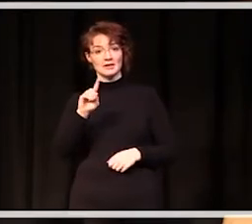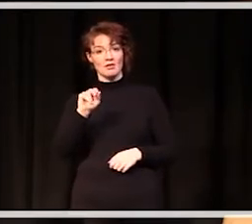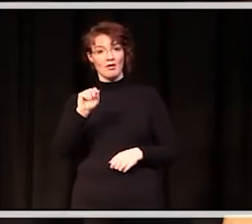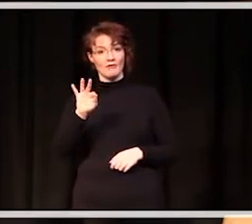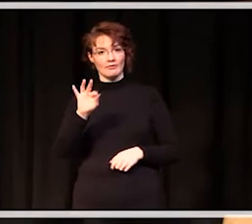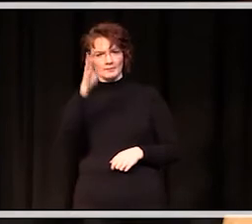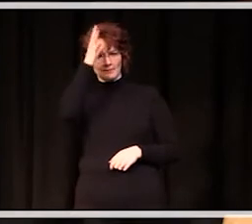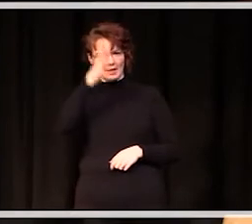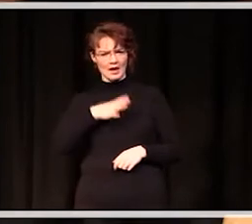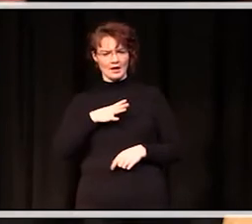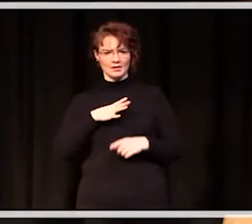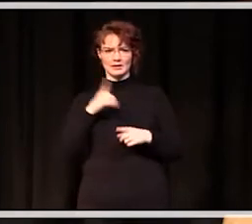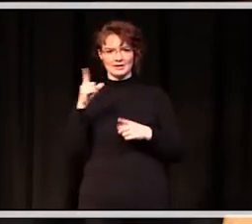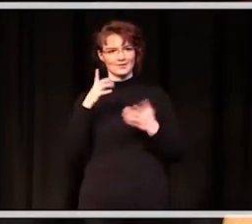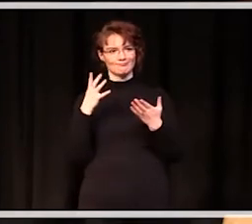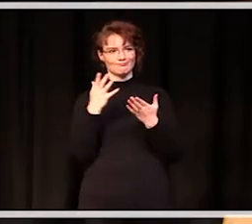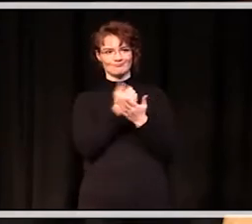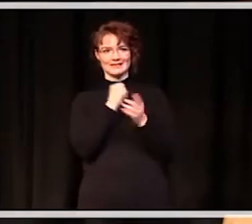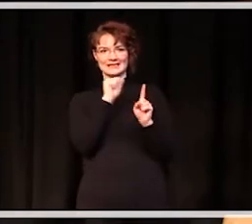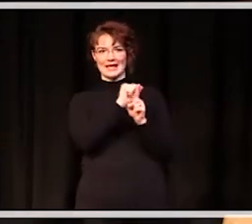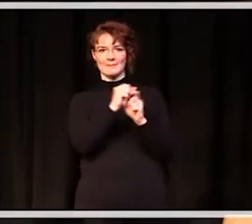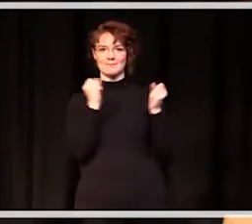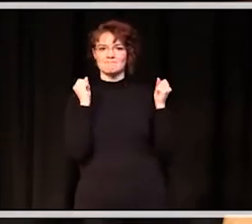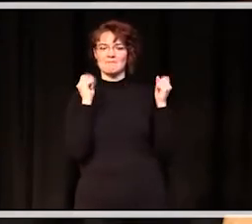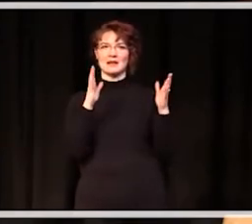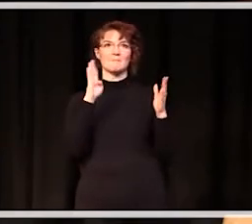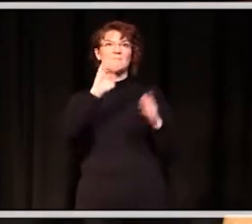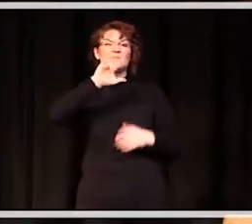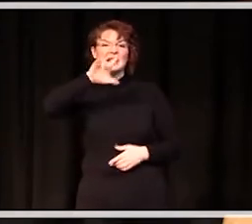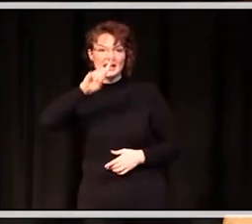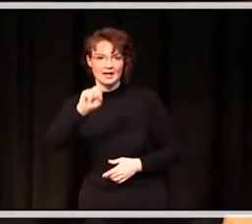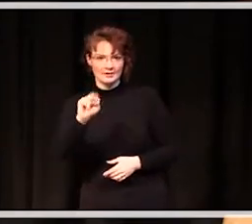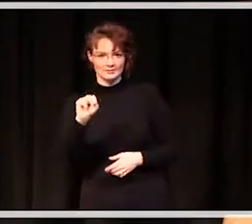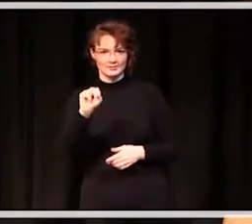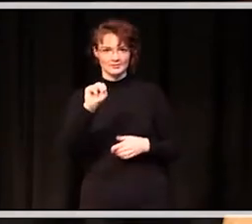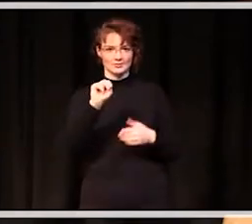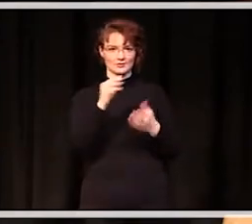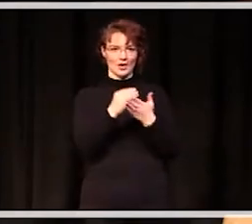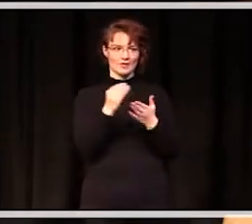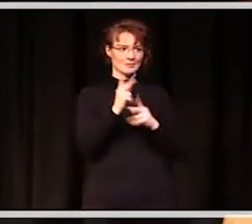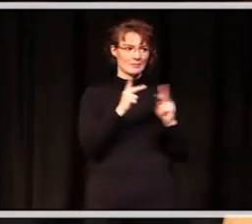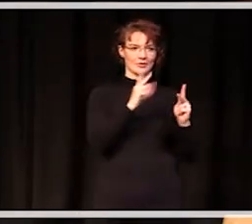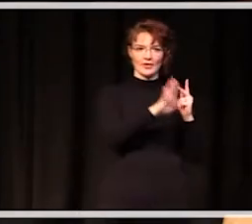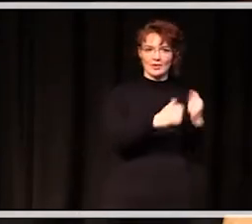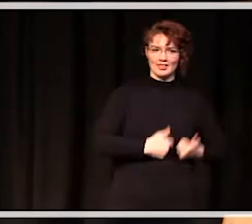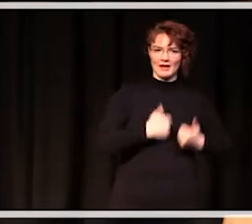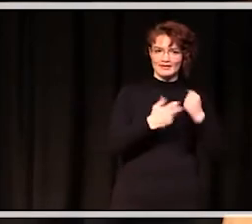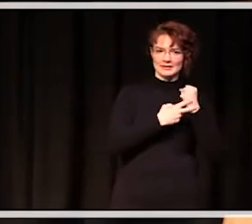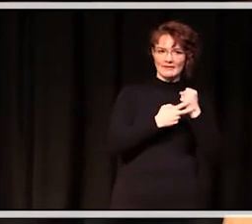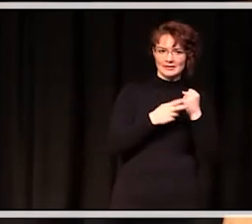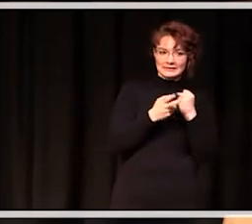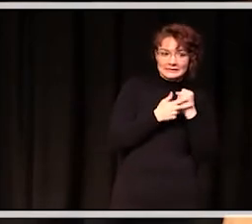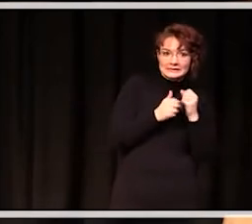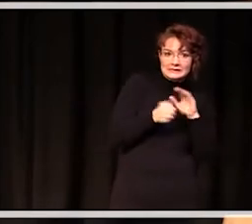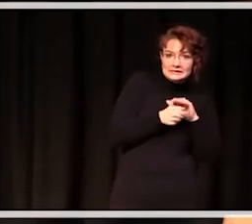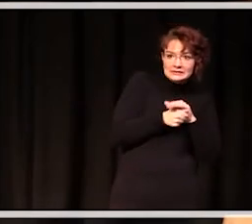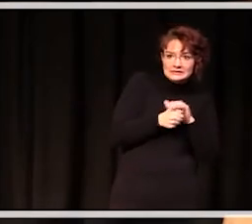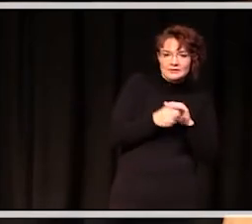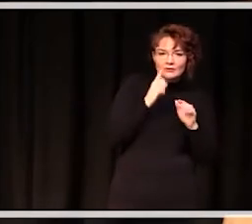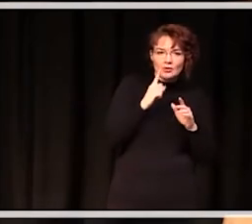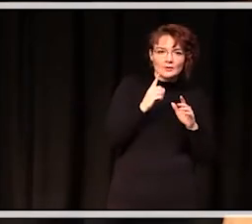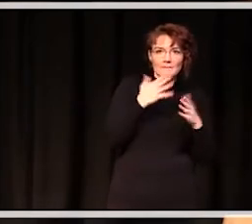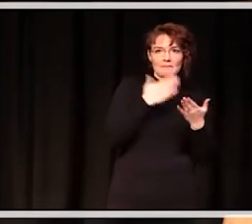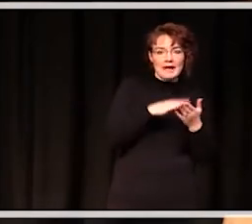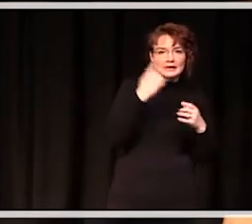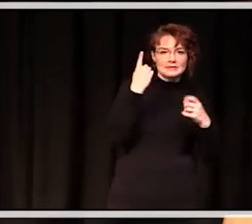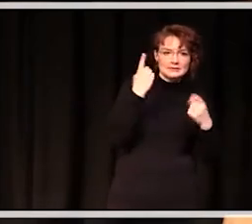off with billions of dollars of people's life savings. People who thought they were tucking some money away for a rainy day, or they were